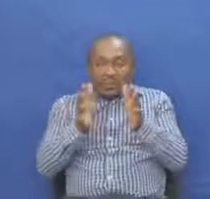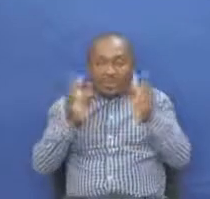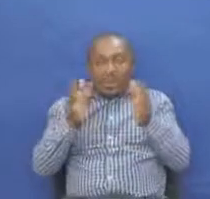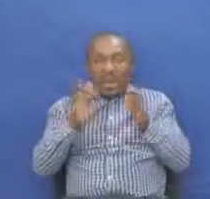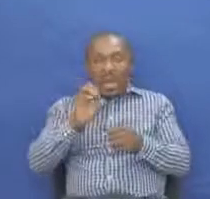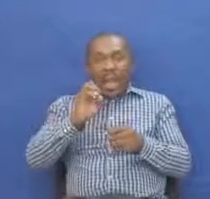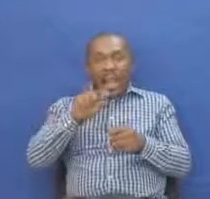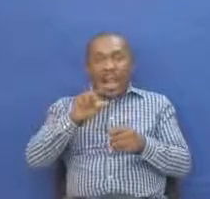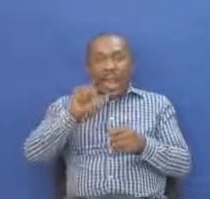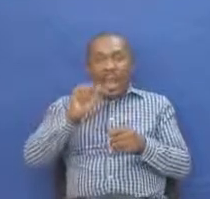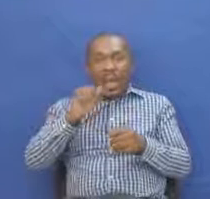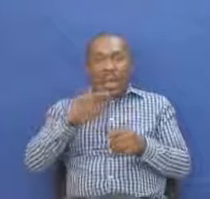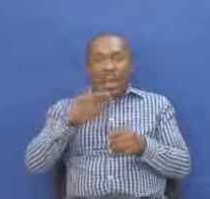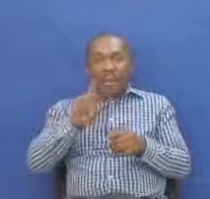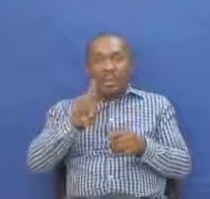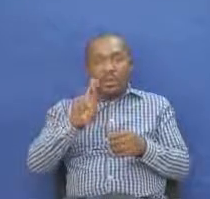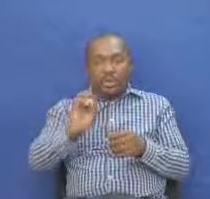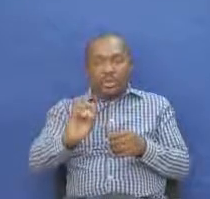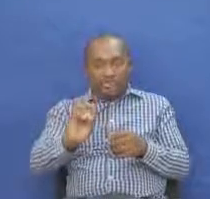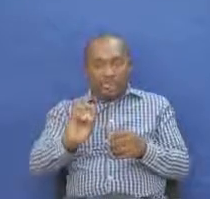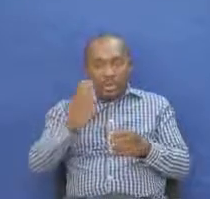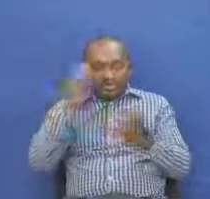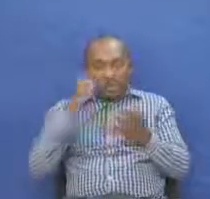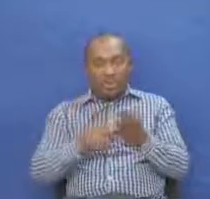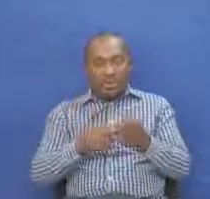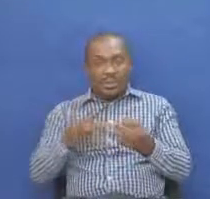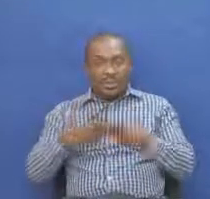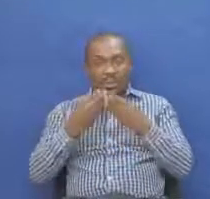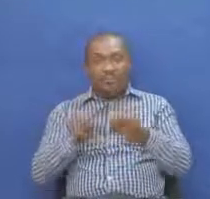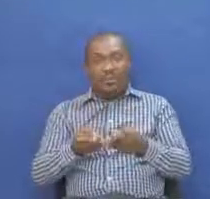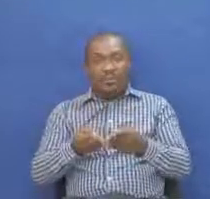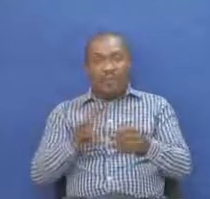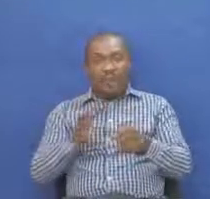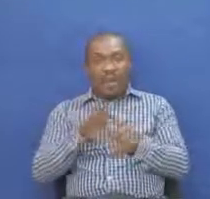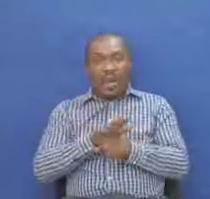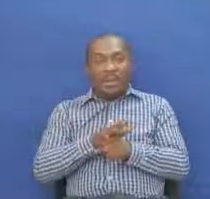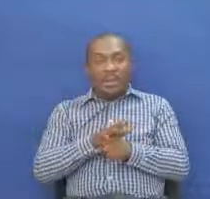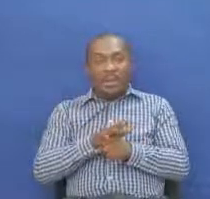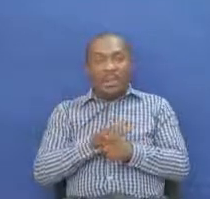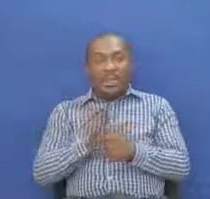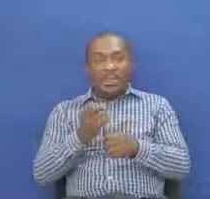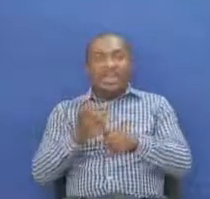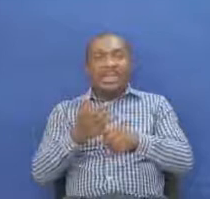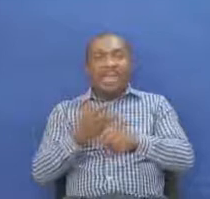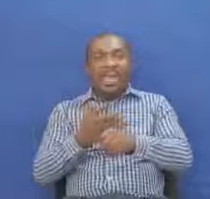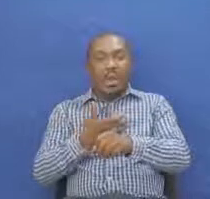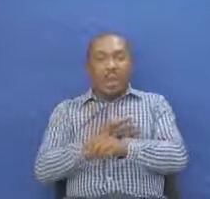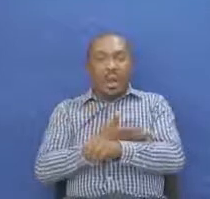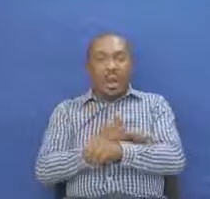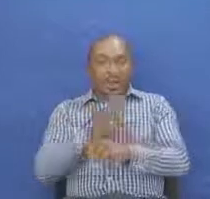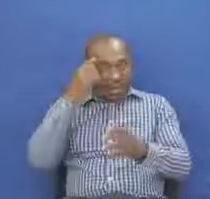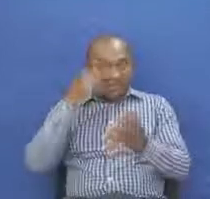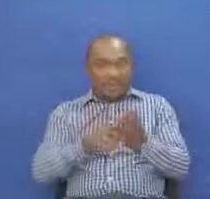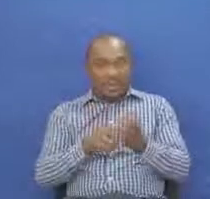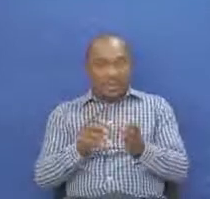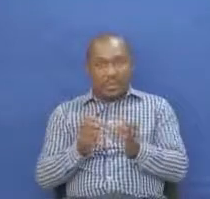multicellular organism. When you say a complex multicellular organisms, which means an organism now is able to fight against